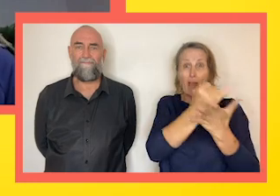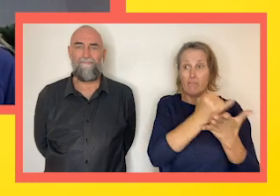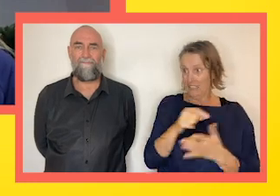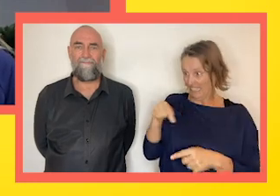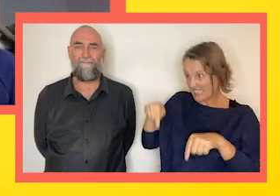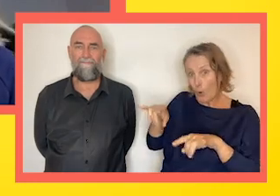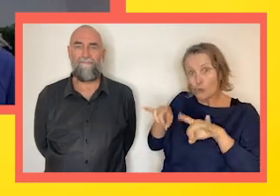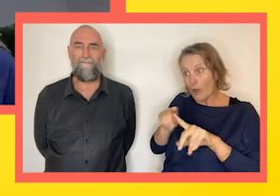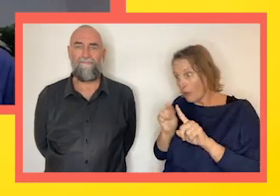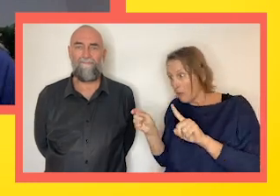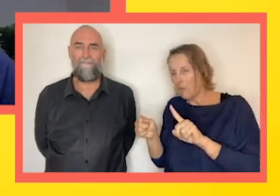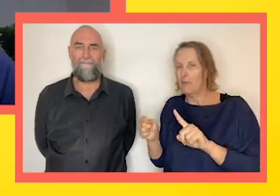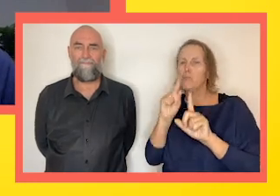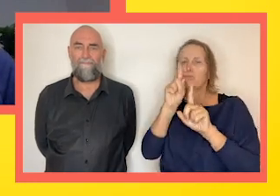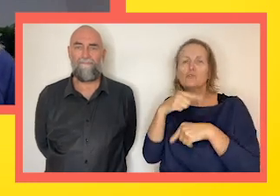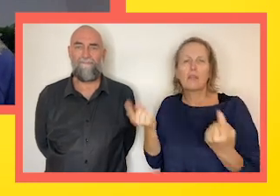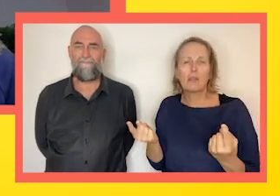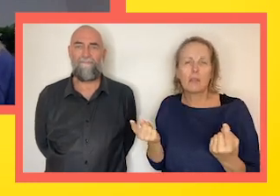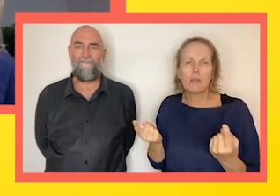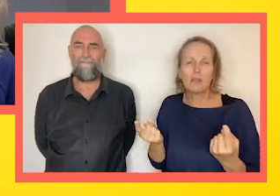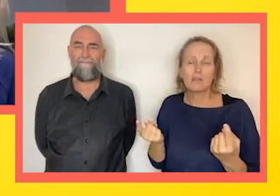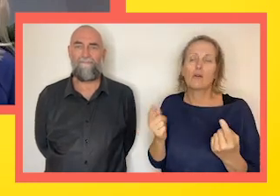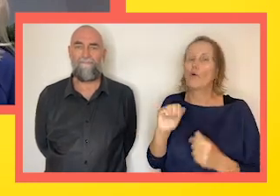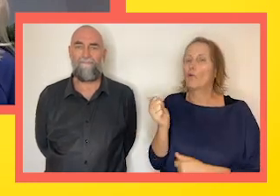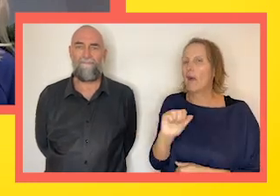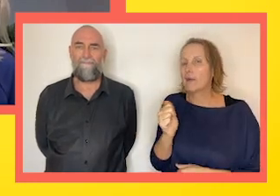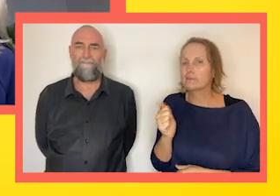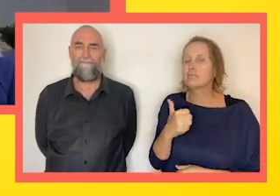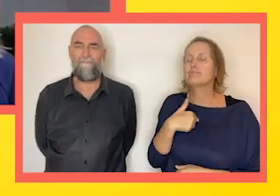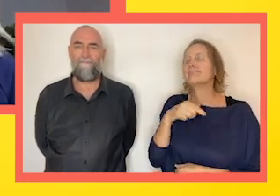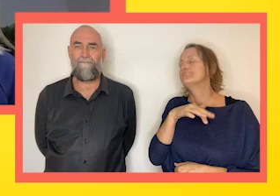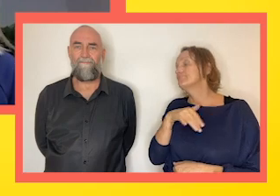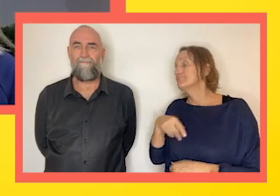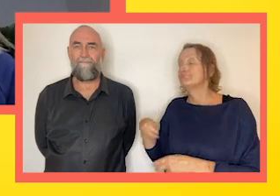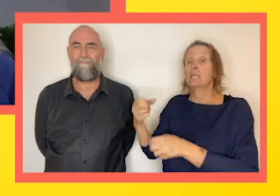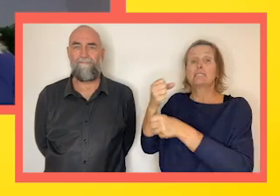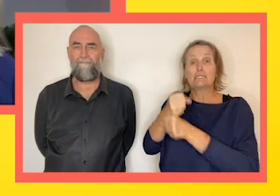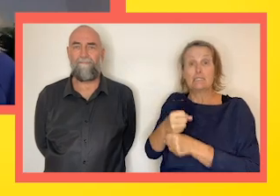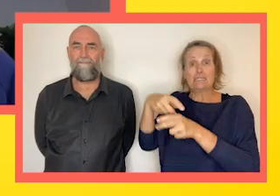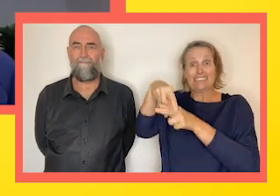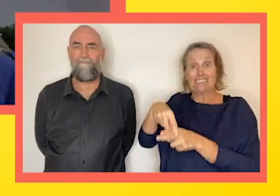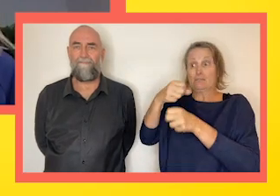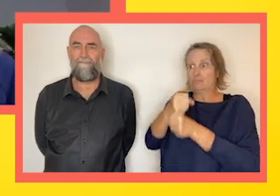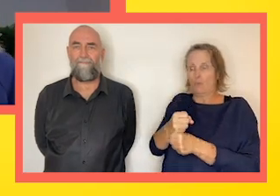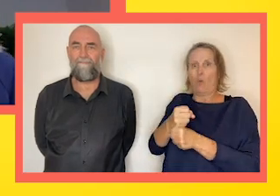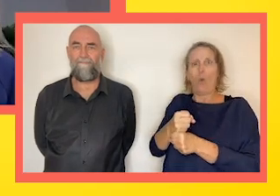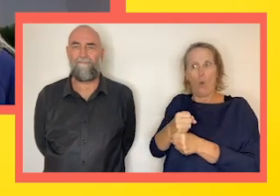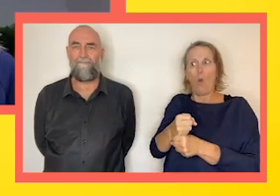overseas twice and there's one just around the corner, like righto. But yeah, we went and had a sit, and it was just that instant,